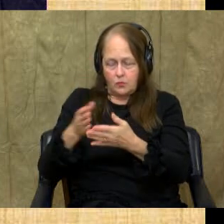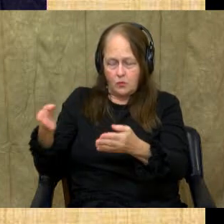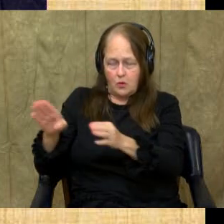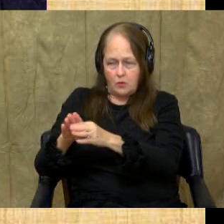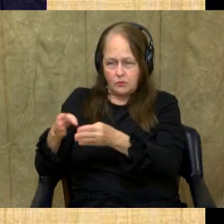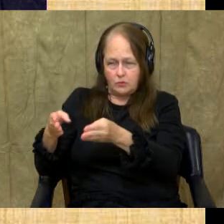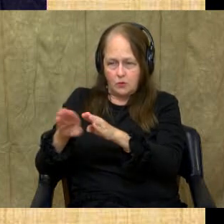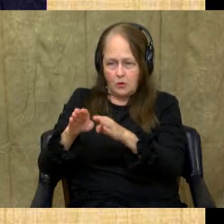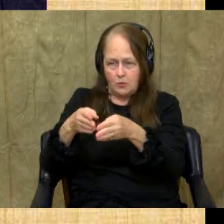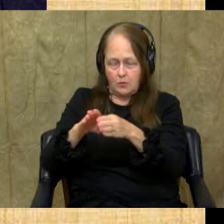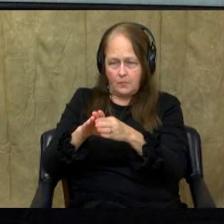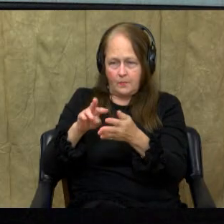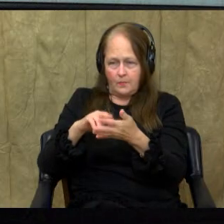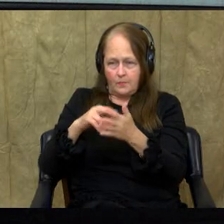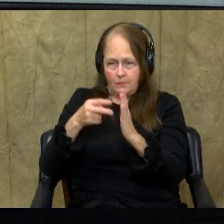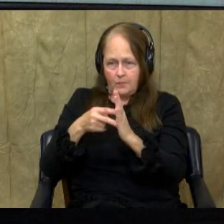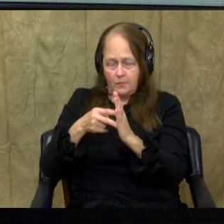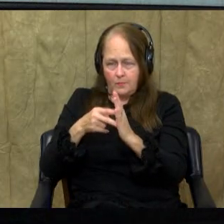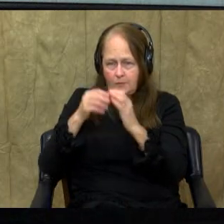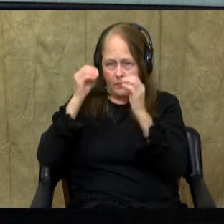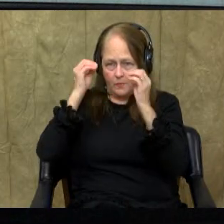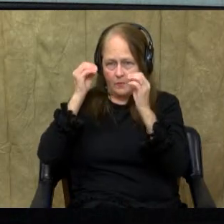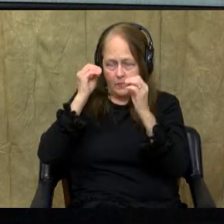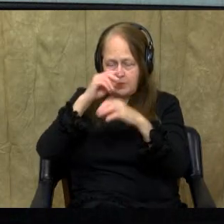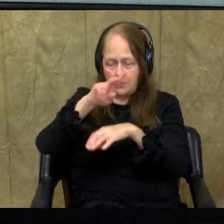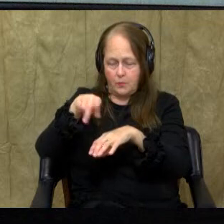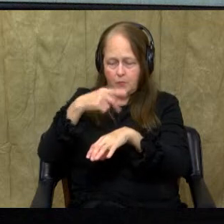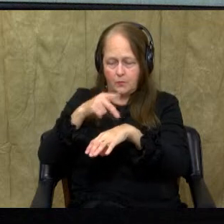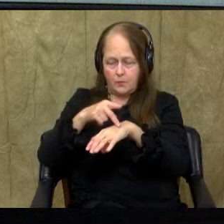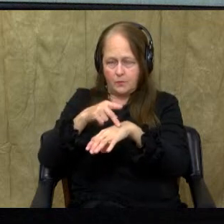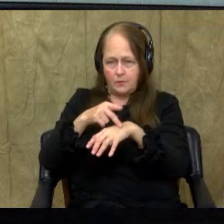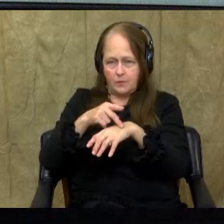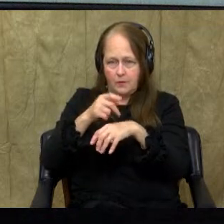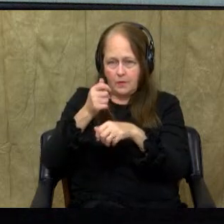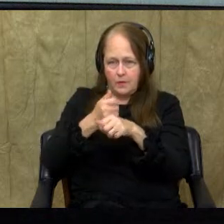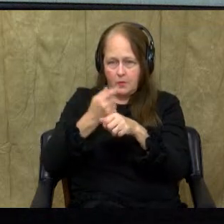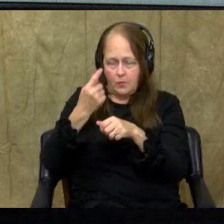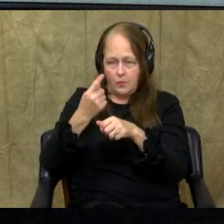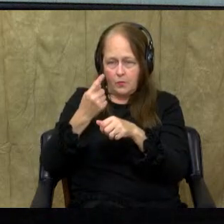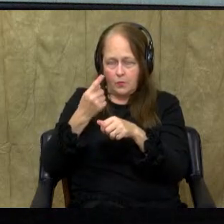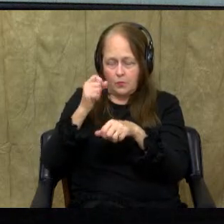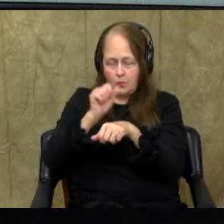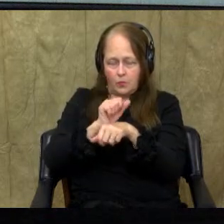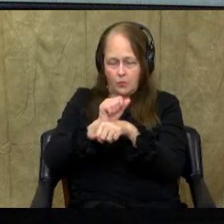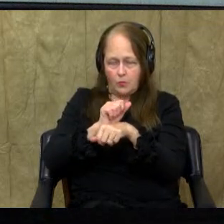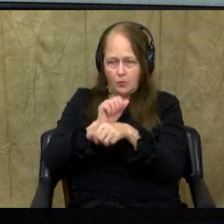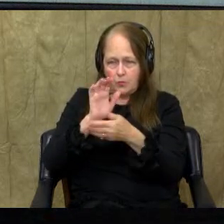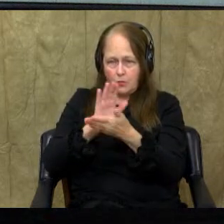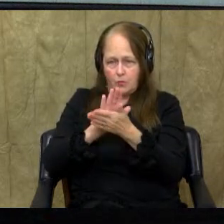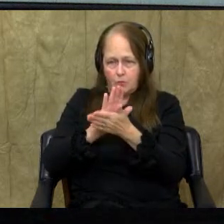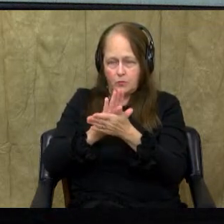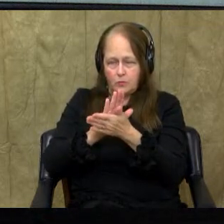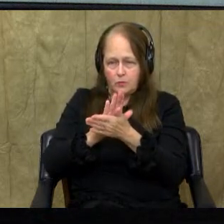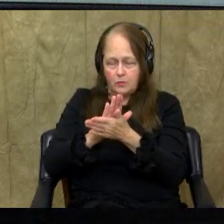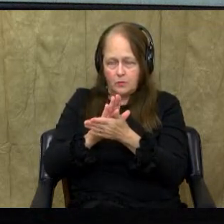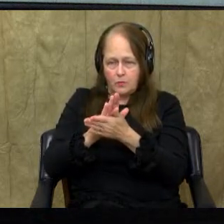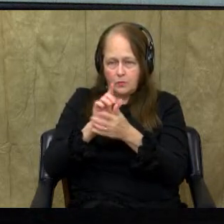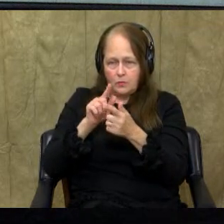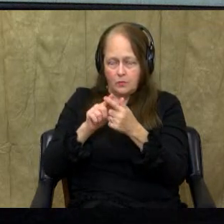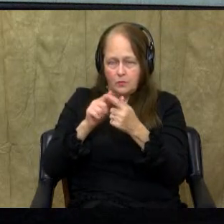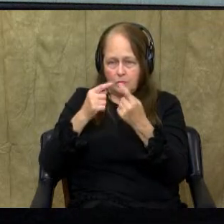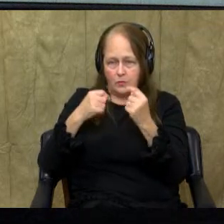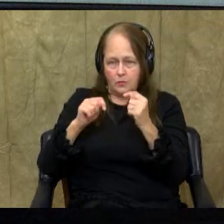better, you do better. So that's where we are with that. So the fight continues. Now, the year is, we fast forward to 3 years later,